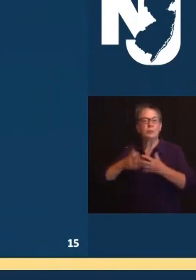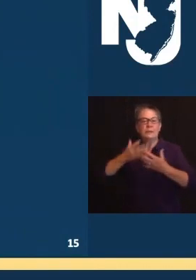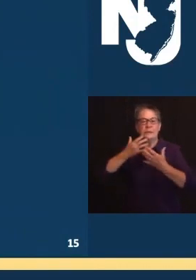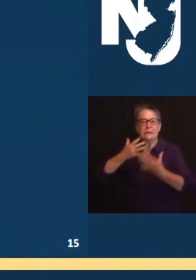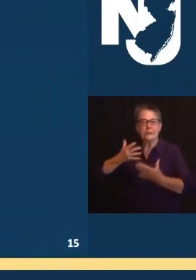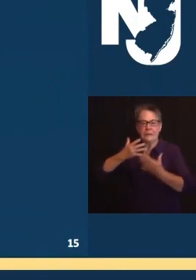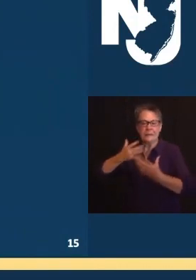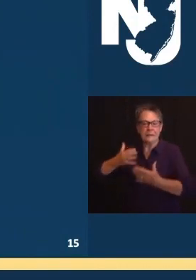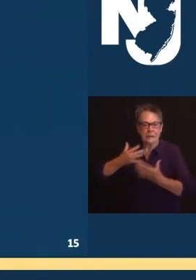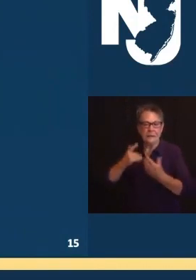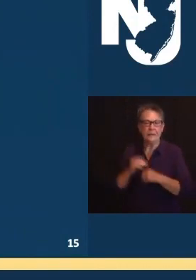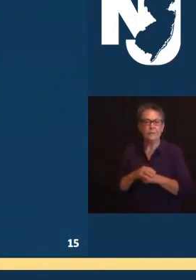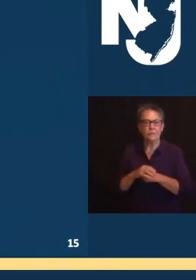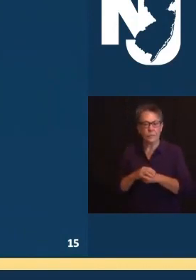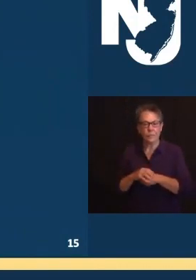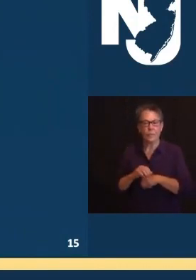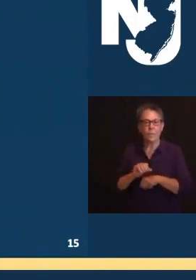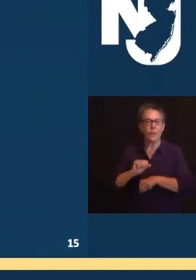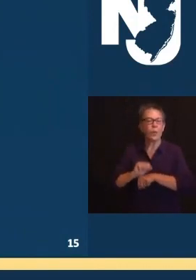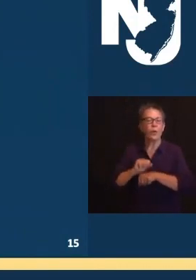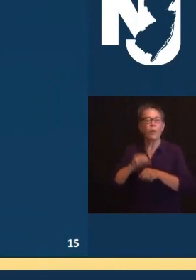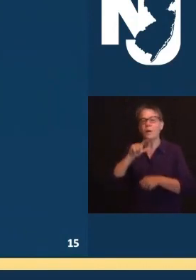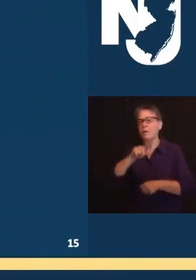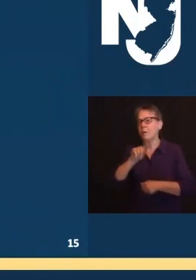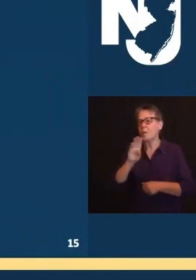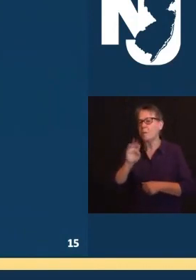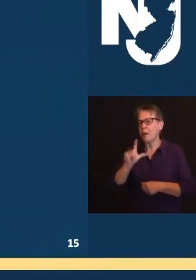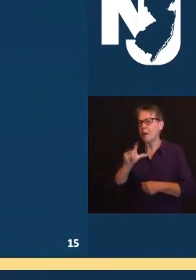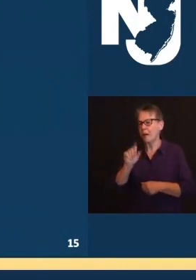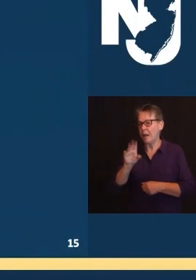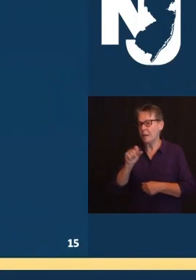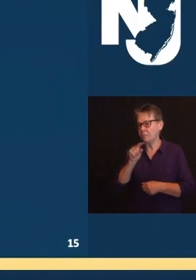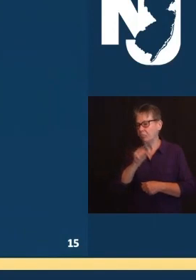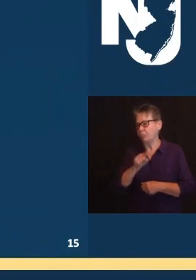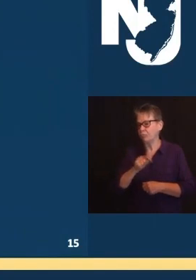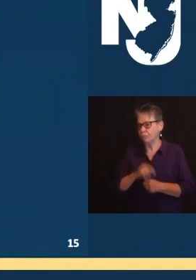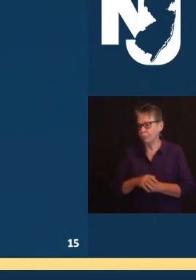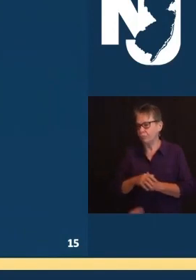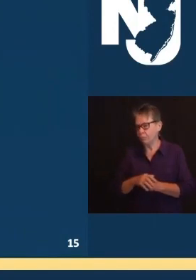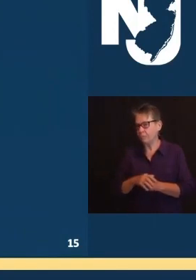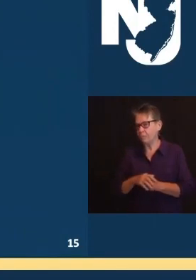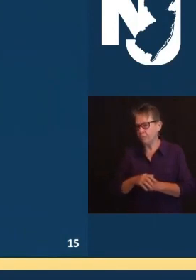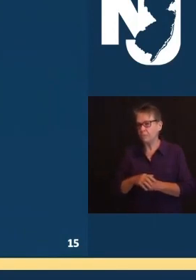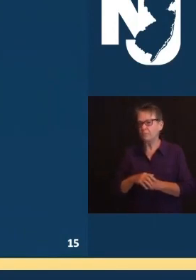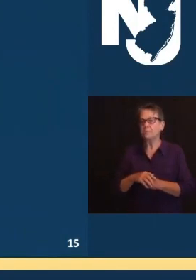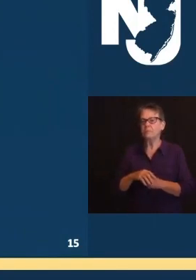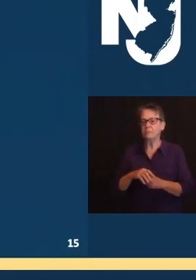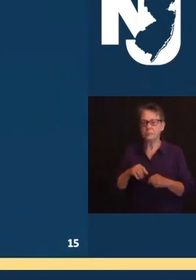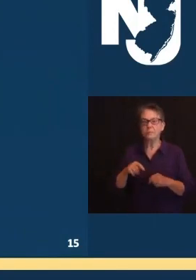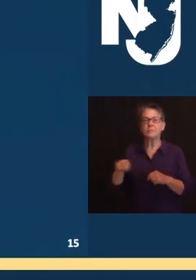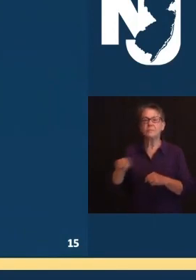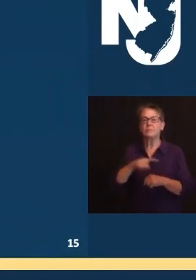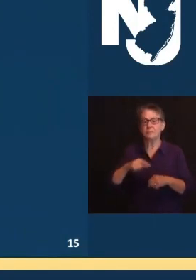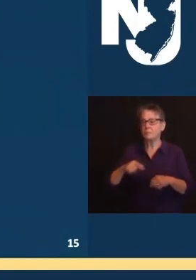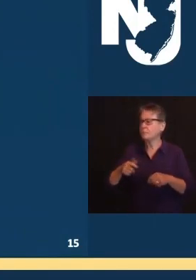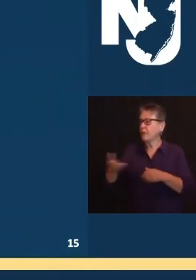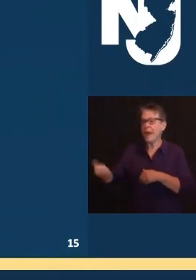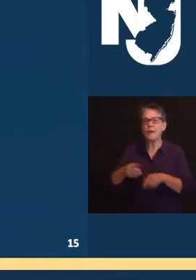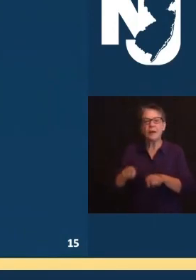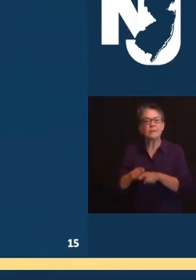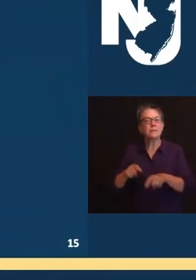initially, this is an extraordinary career, folks. Brought on initially to serve as part of the groundskeeping crew, he soon moved